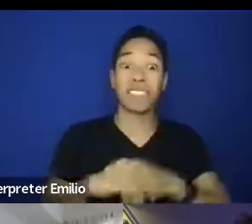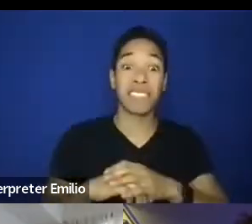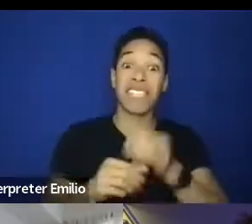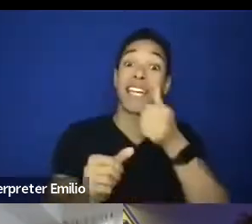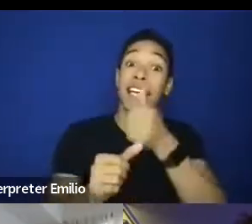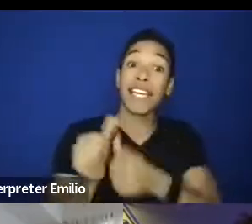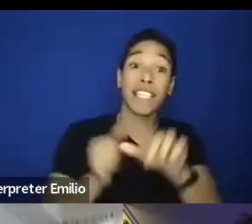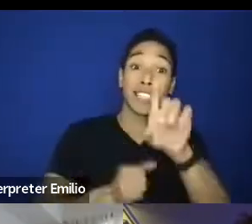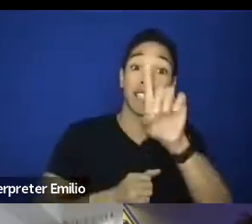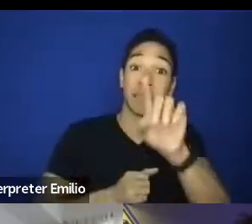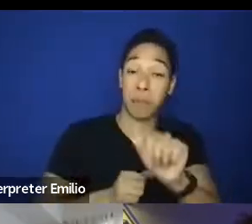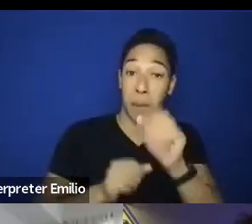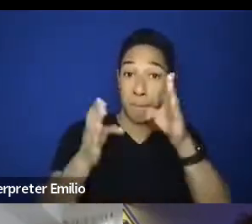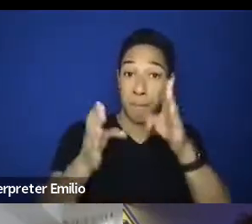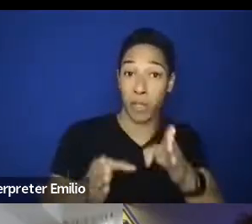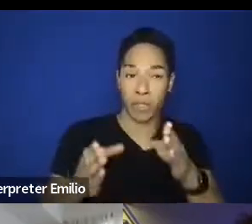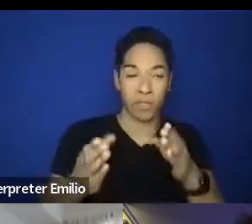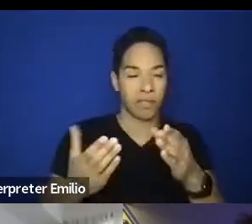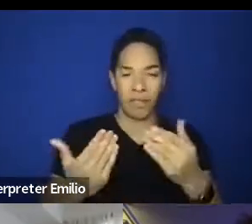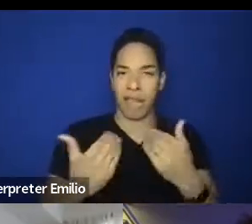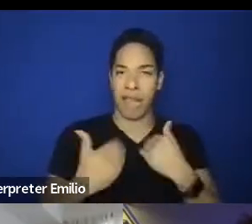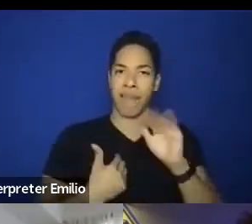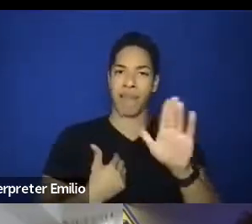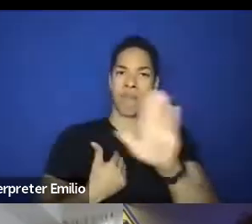general has their own access needs.